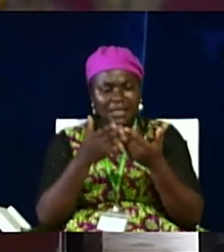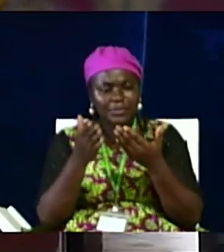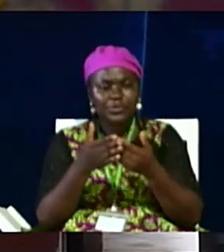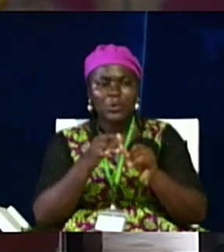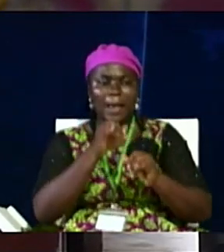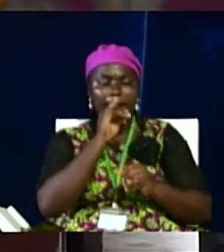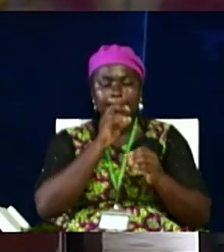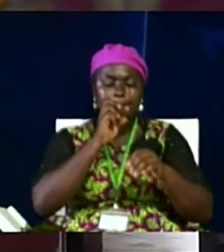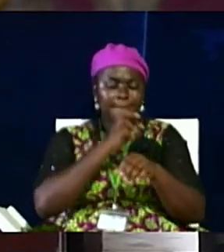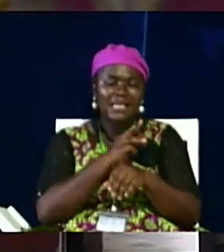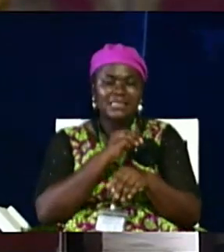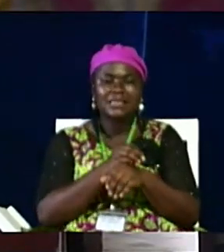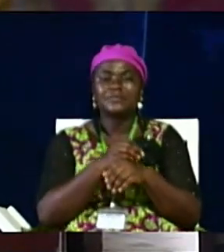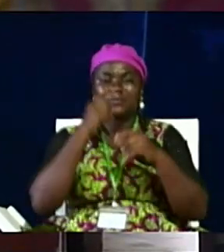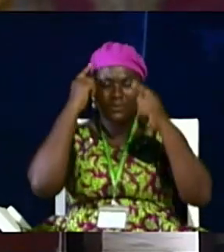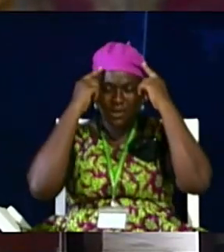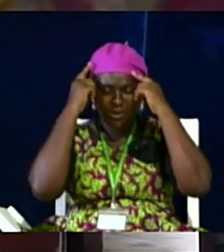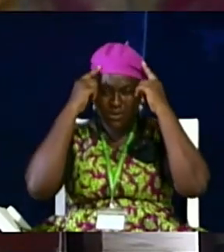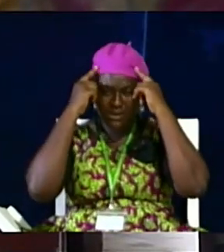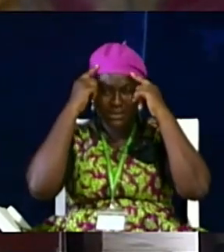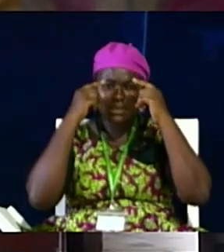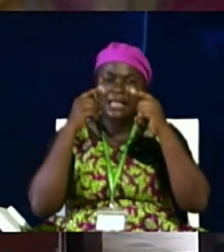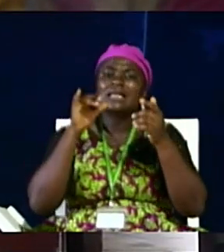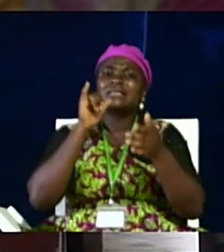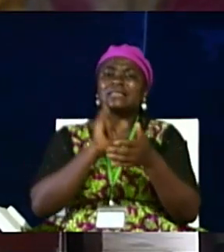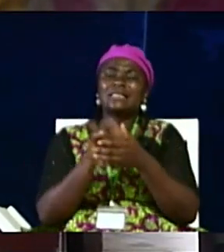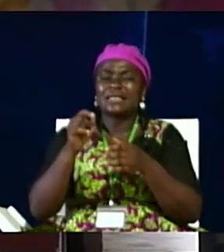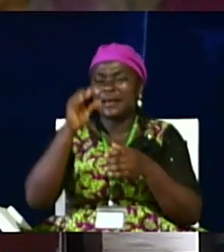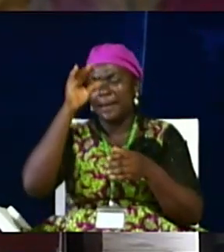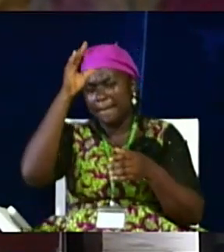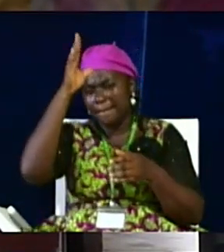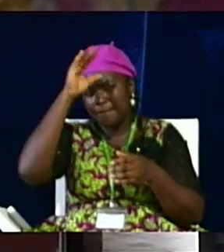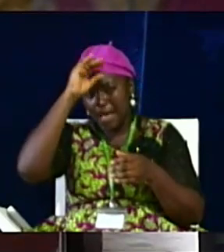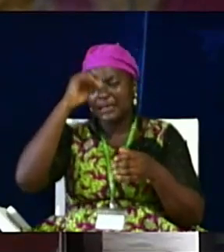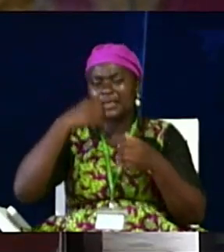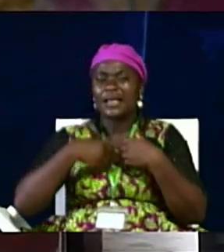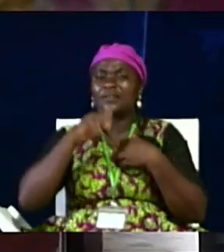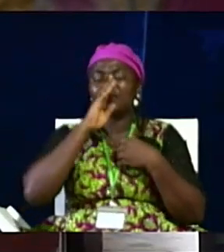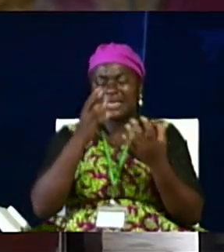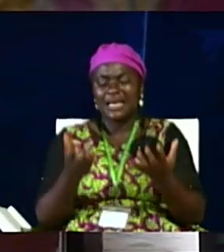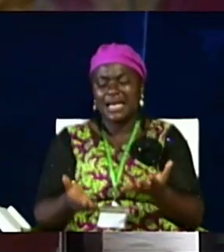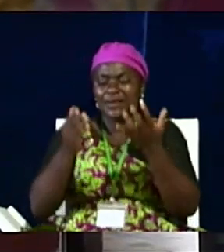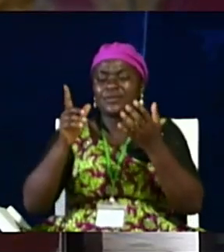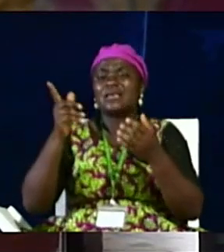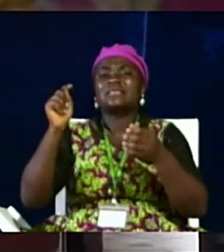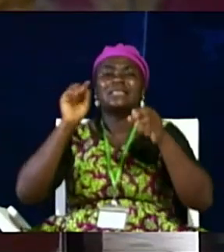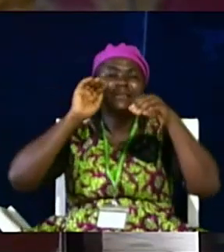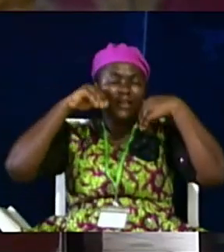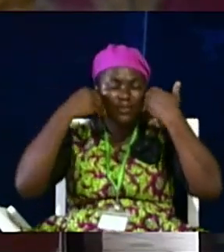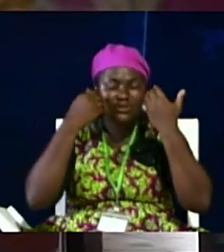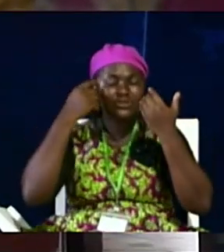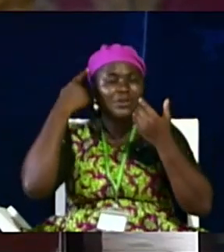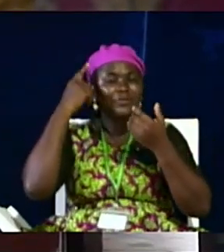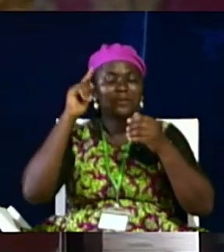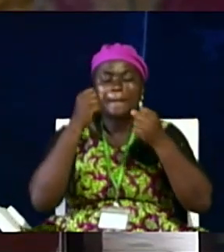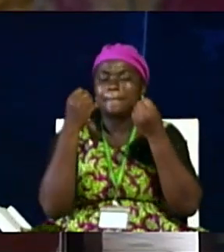Now, consider the fact that this one had been carrying this reproach for several years, maybe for